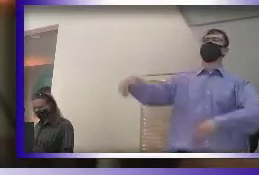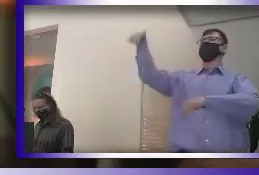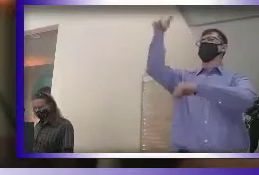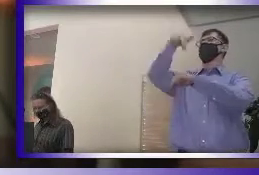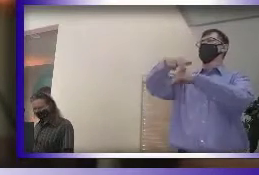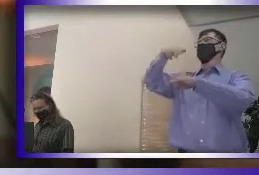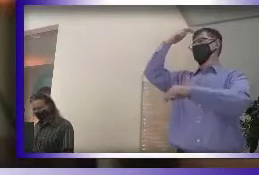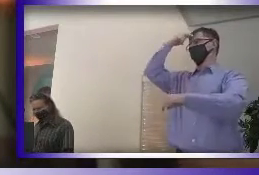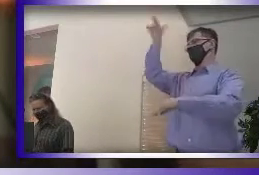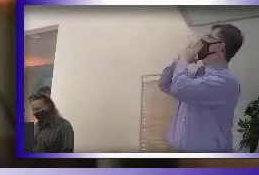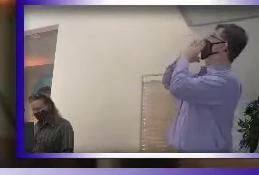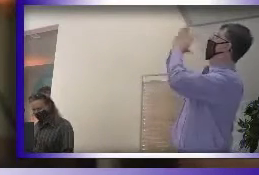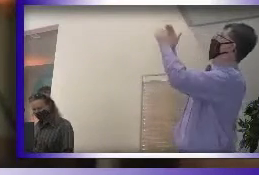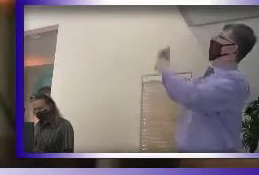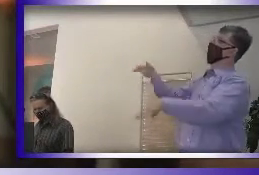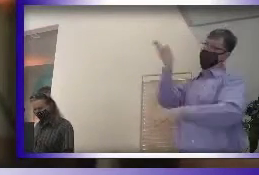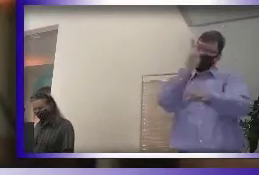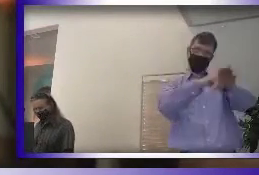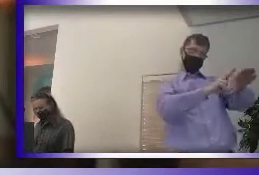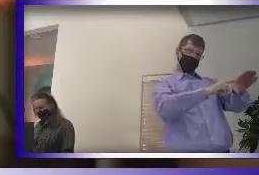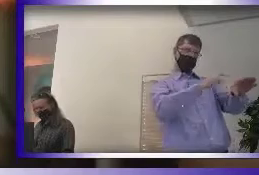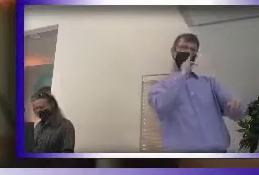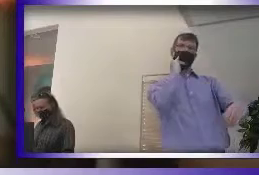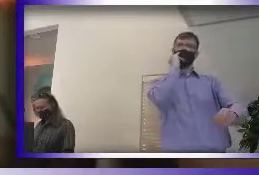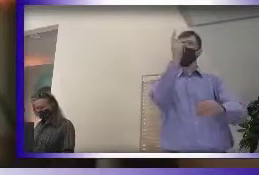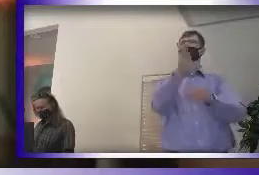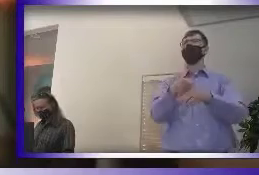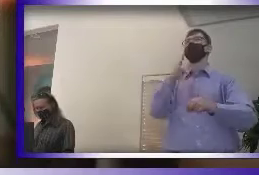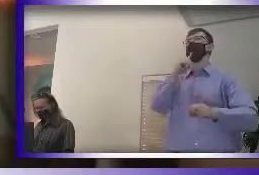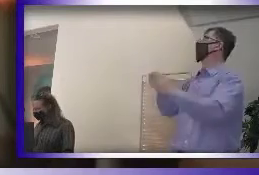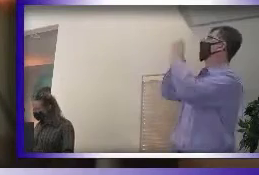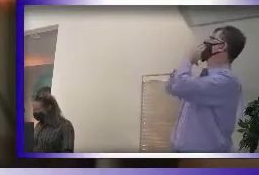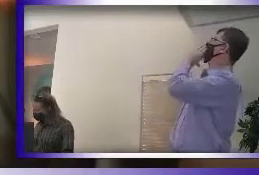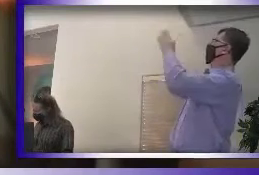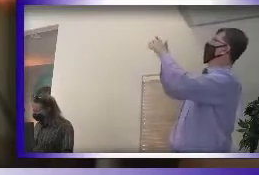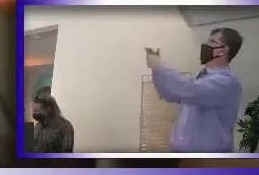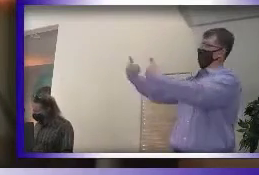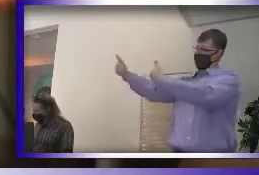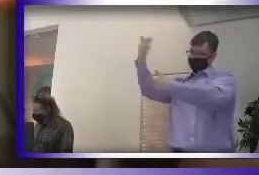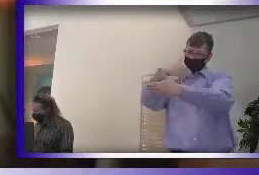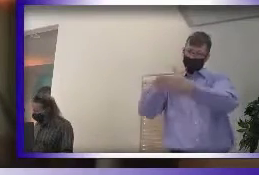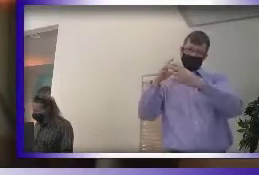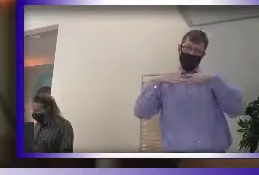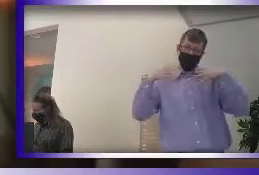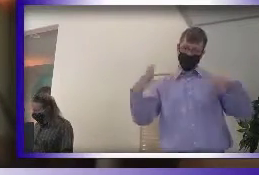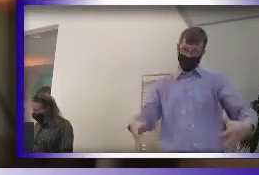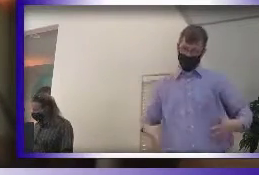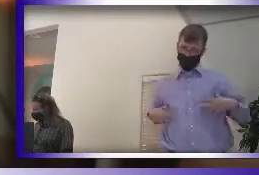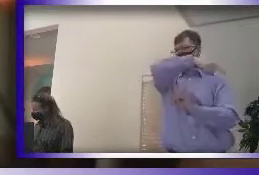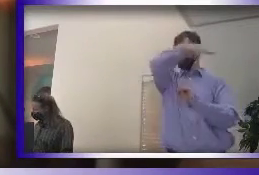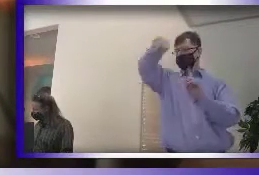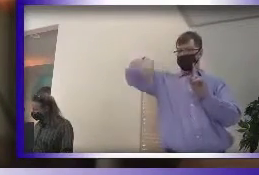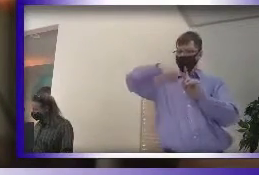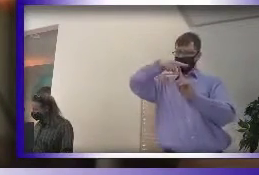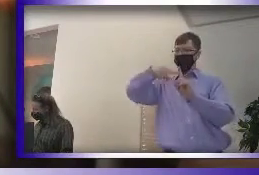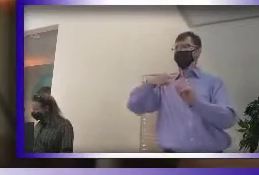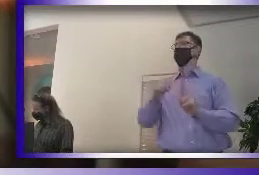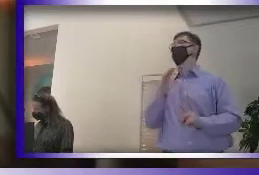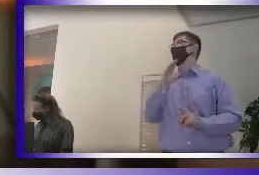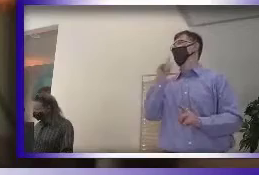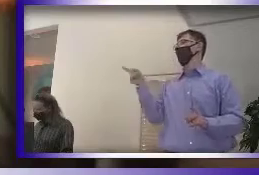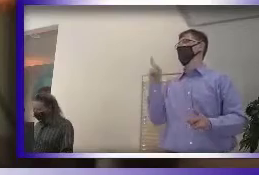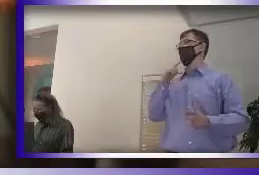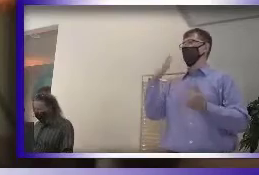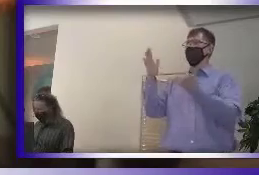world. And this is not because I work harder and not because I deserve it more, but simply because this is how spirit